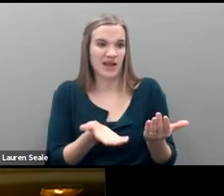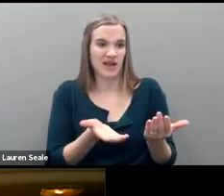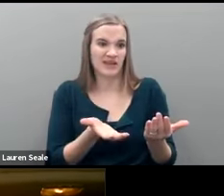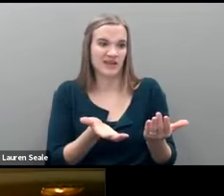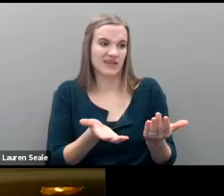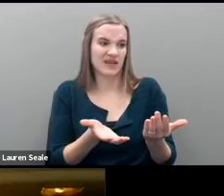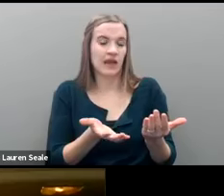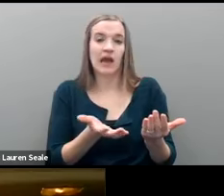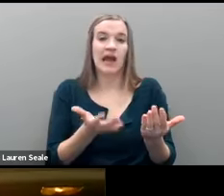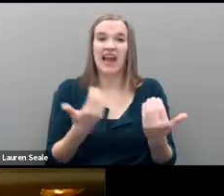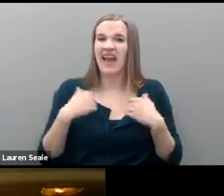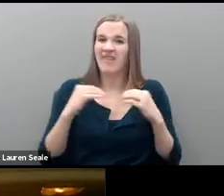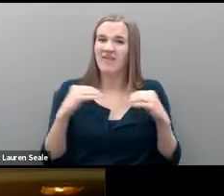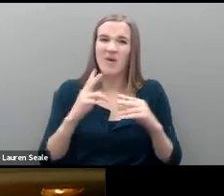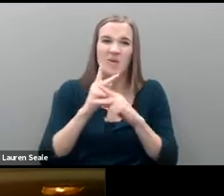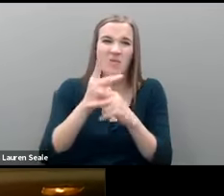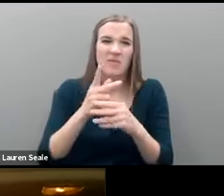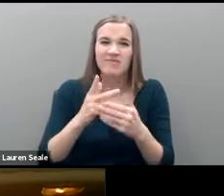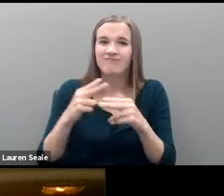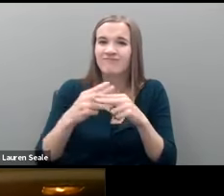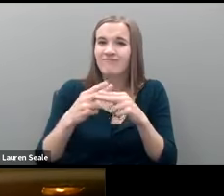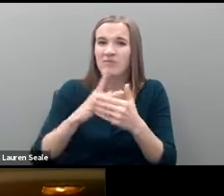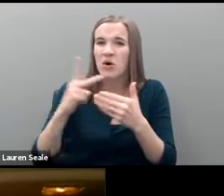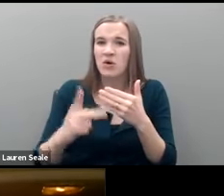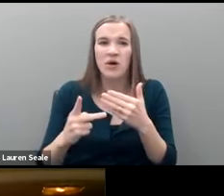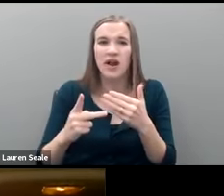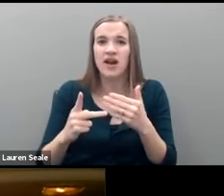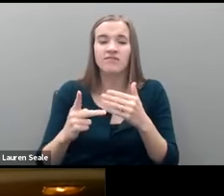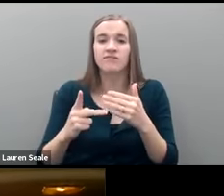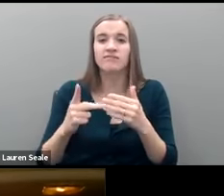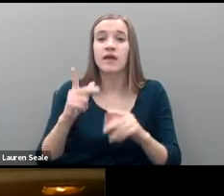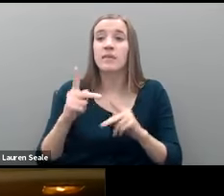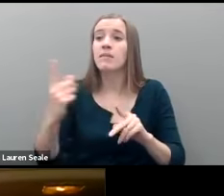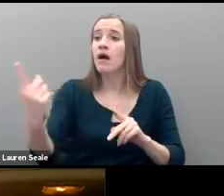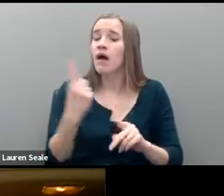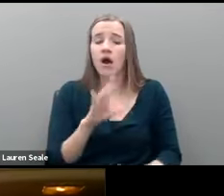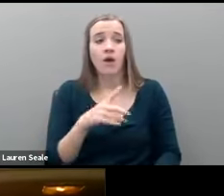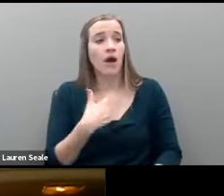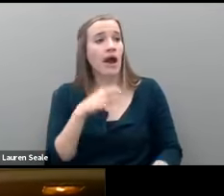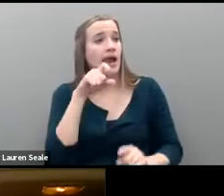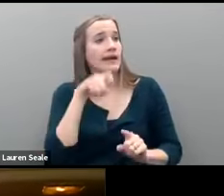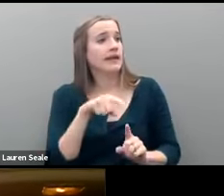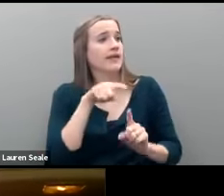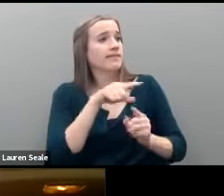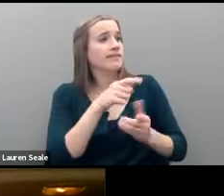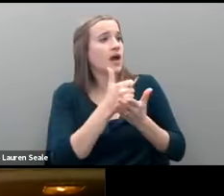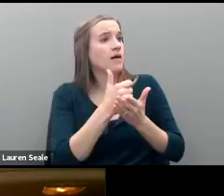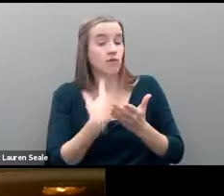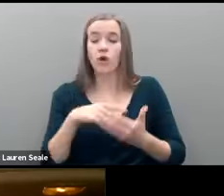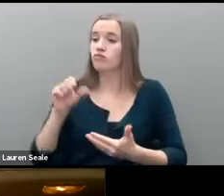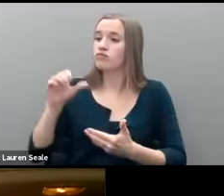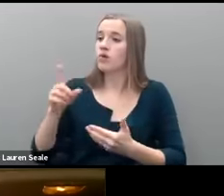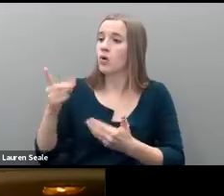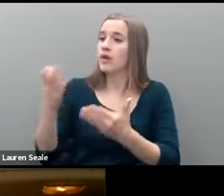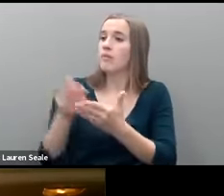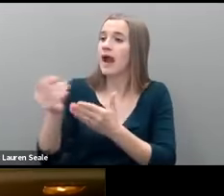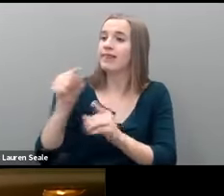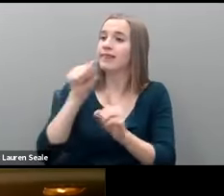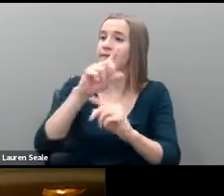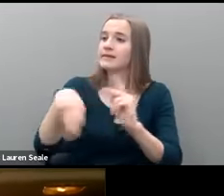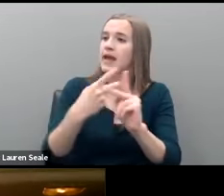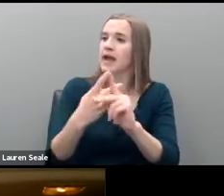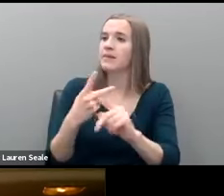decisions. Here's the need and here's the device, and then you would give it to the individual who needed to use it, and then it's like, okay, well,